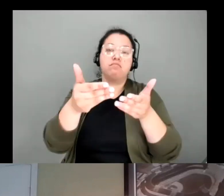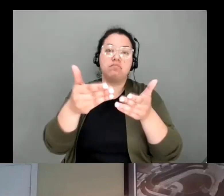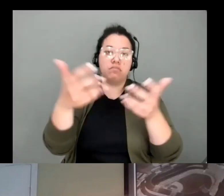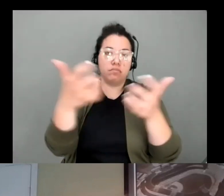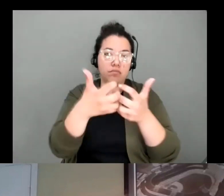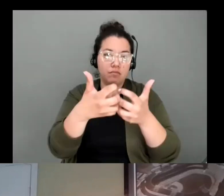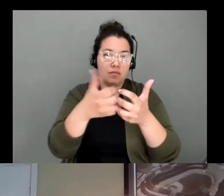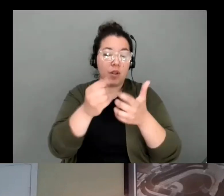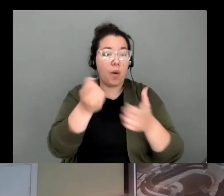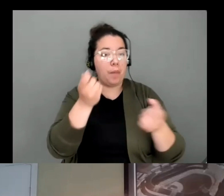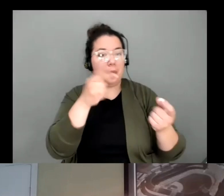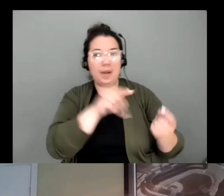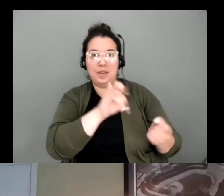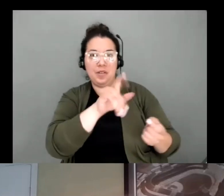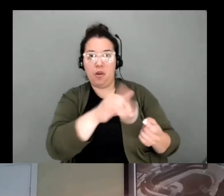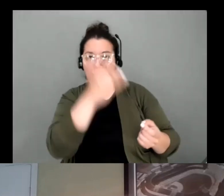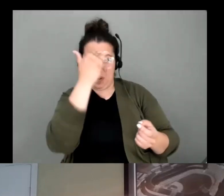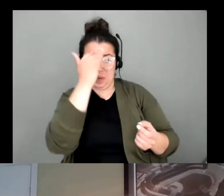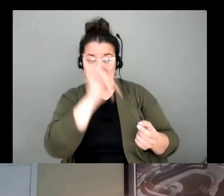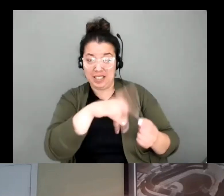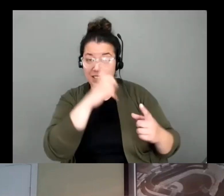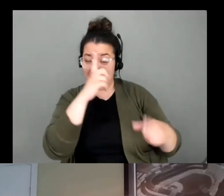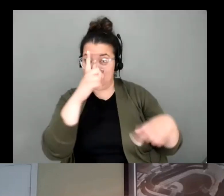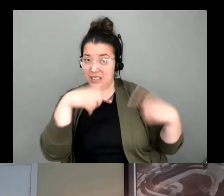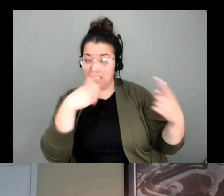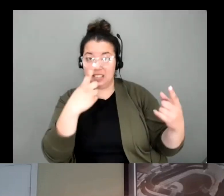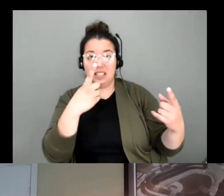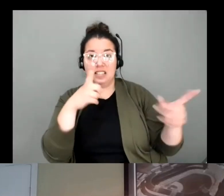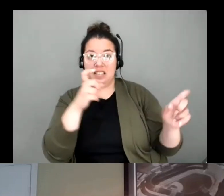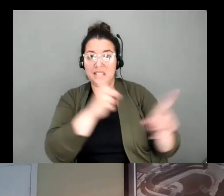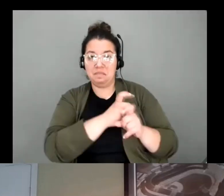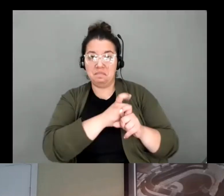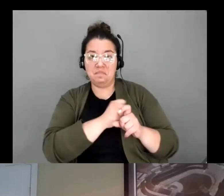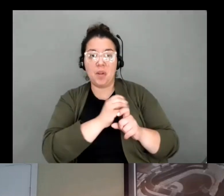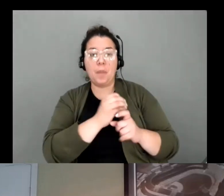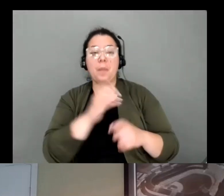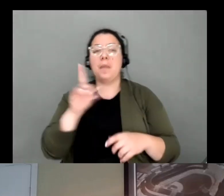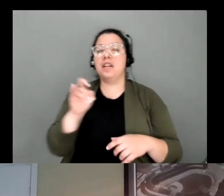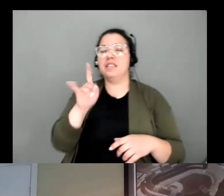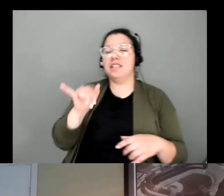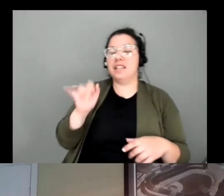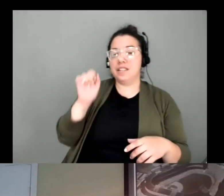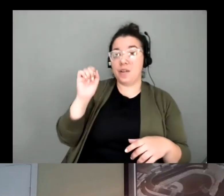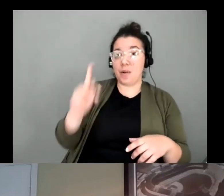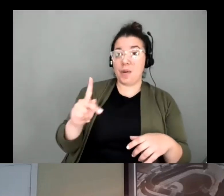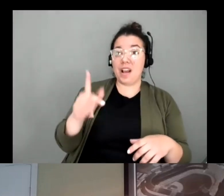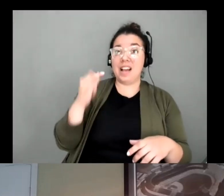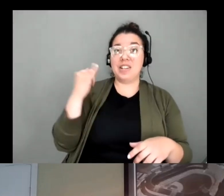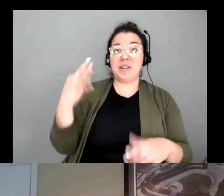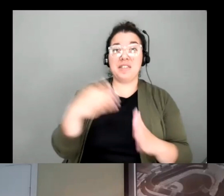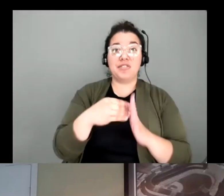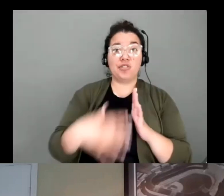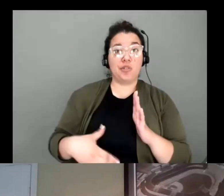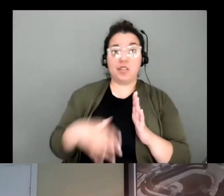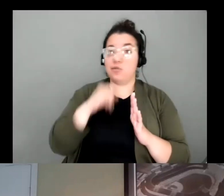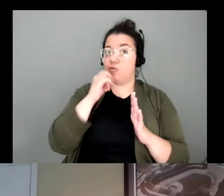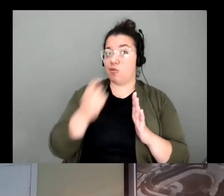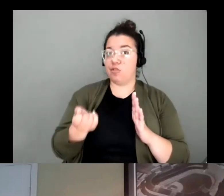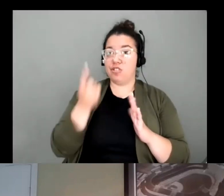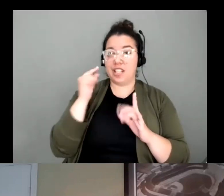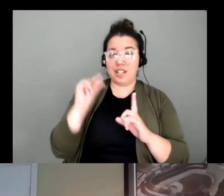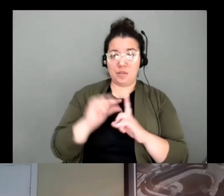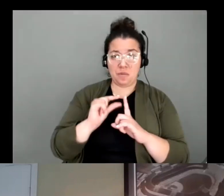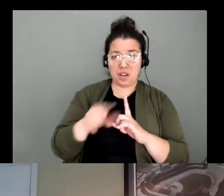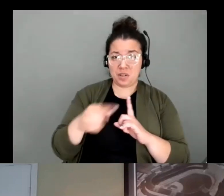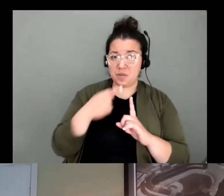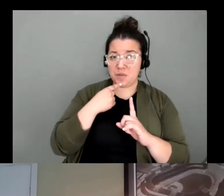whole other world. Yeah, so quick question again, for students who don't know what the term means, I want to always define things. So you said